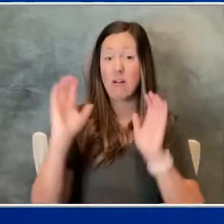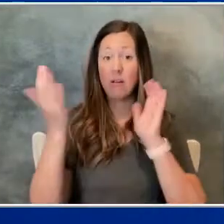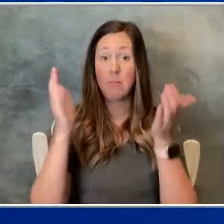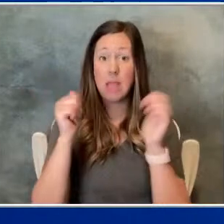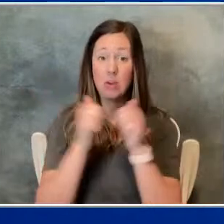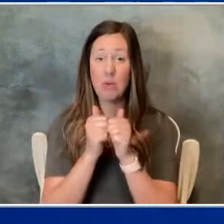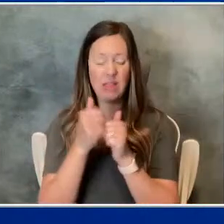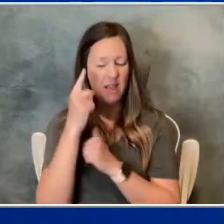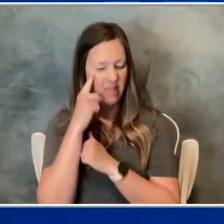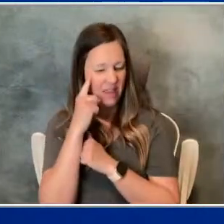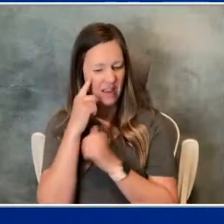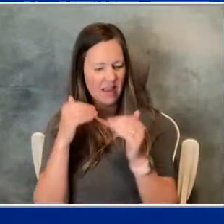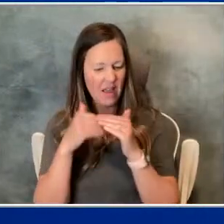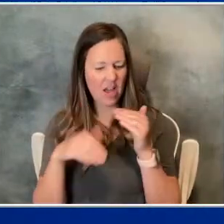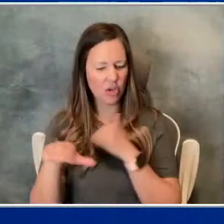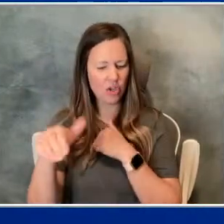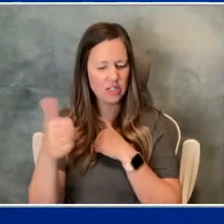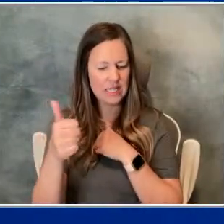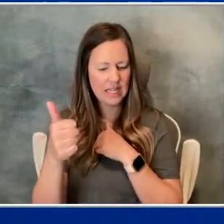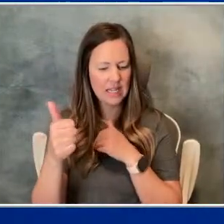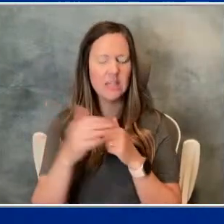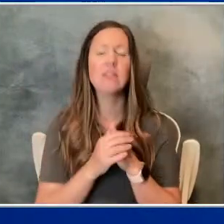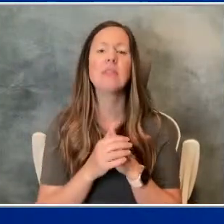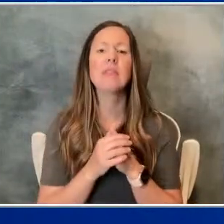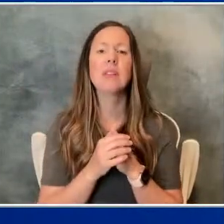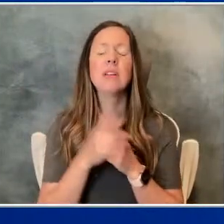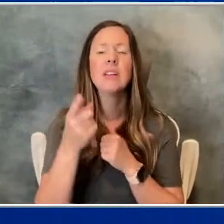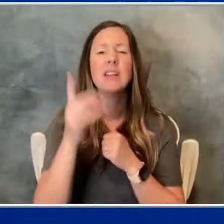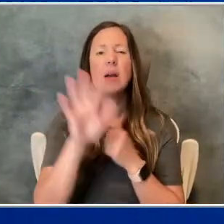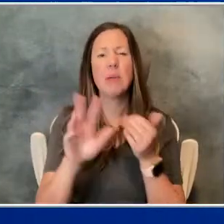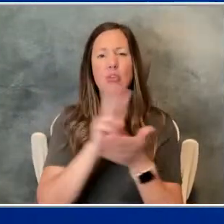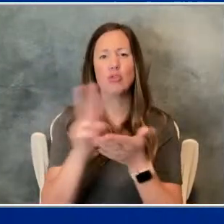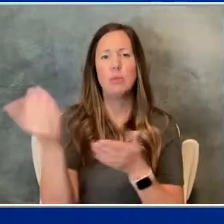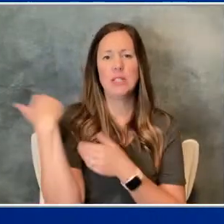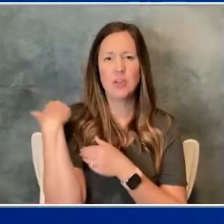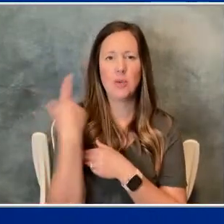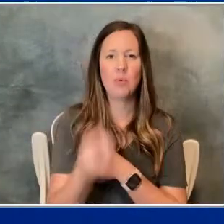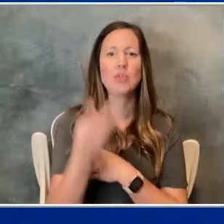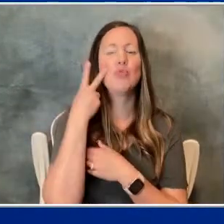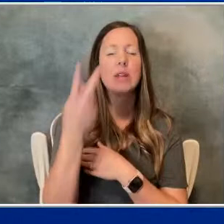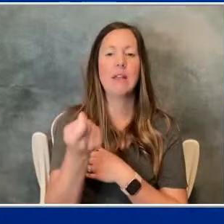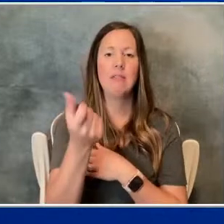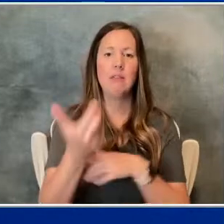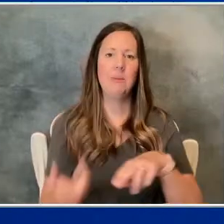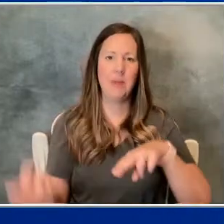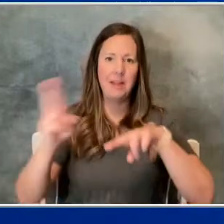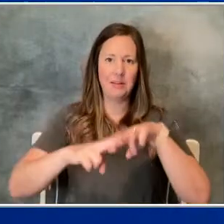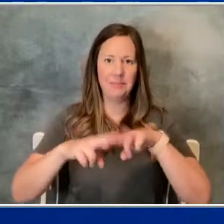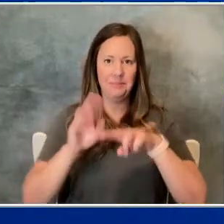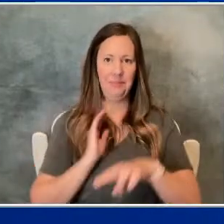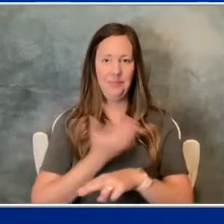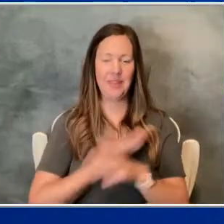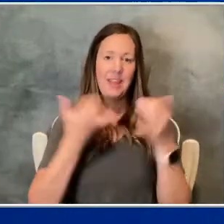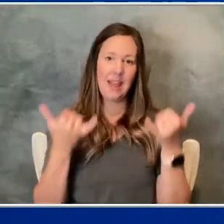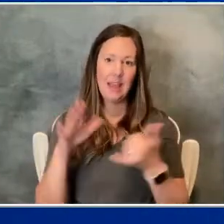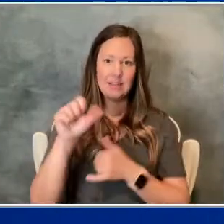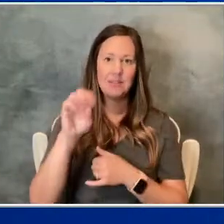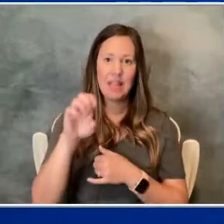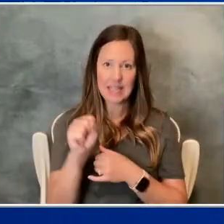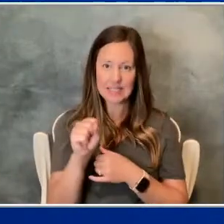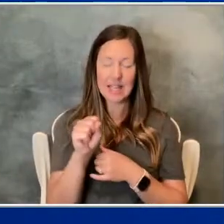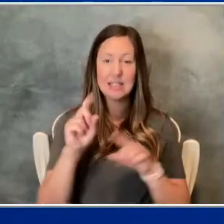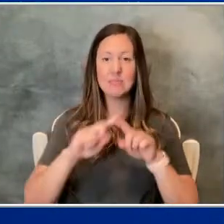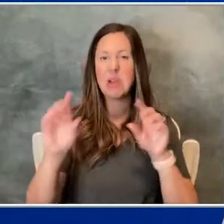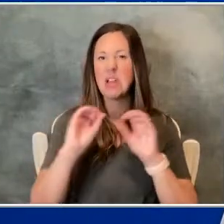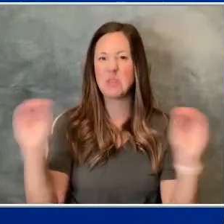think, under 10, around 7 about 2 weeks ago. So we have seen a little bit of increase in our active cases, but again, Steve, nowhere near